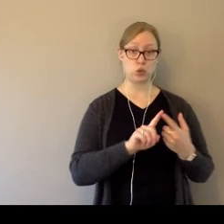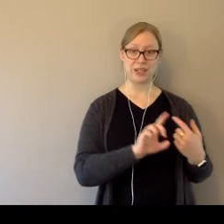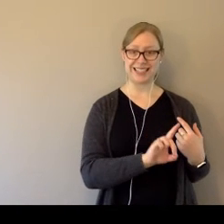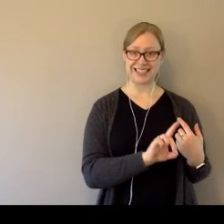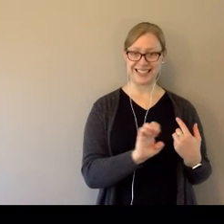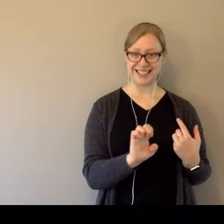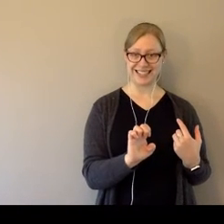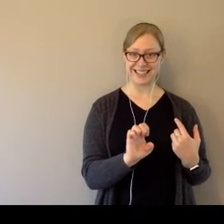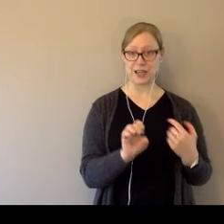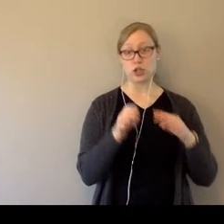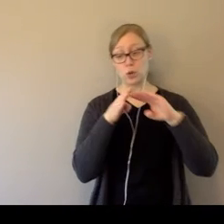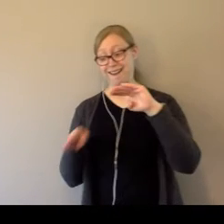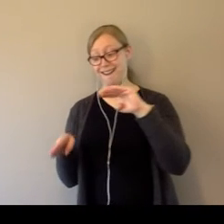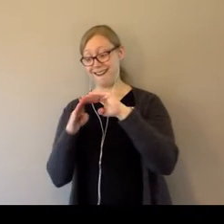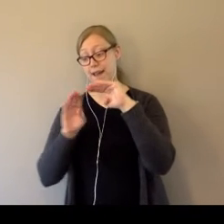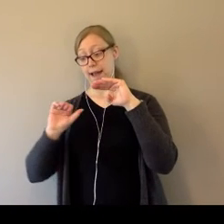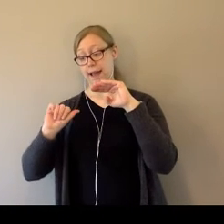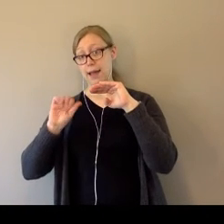and